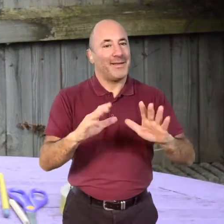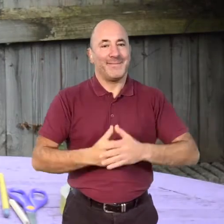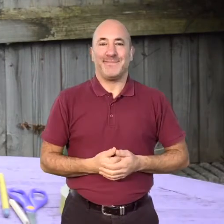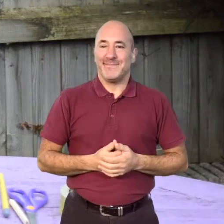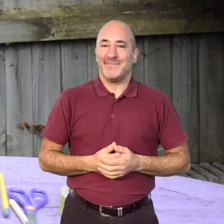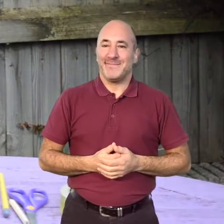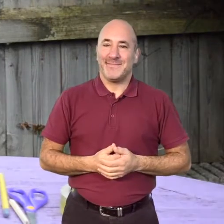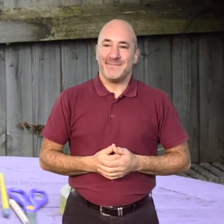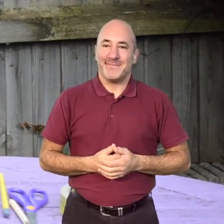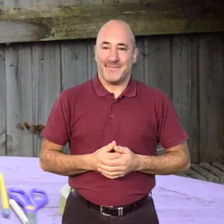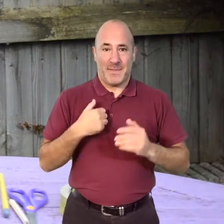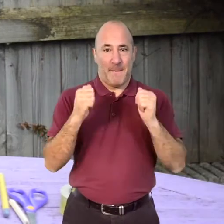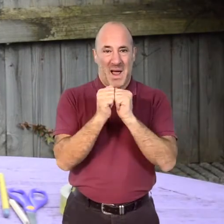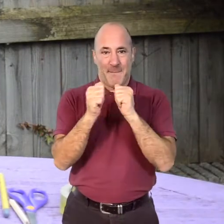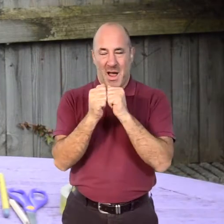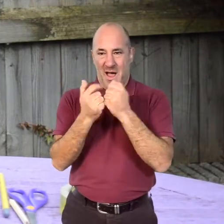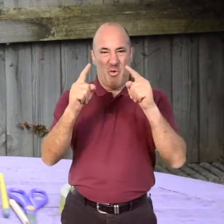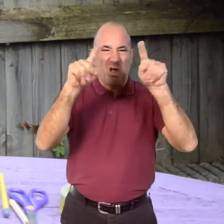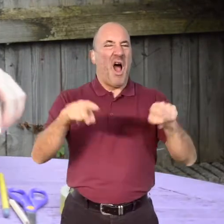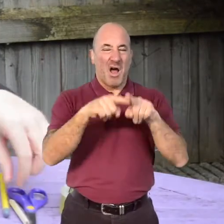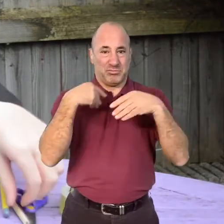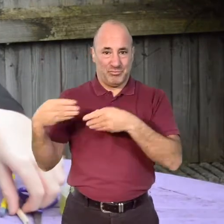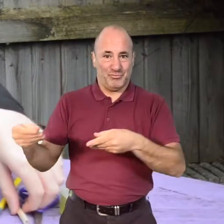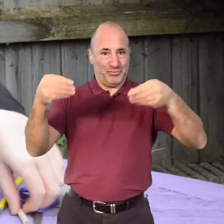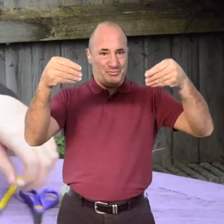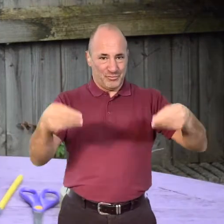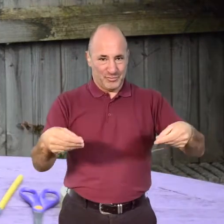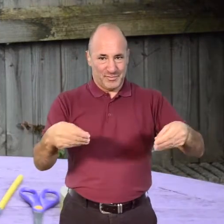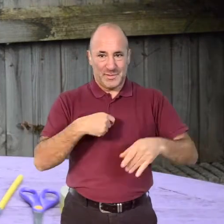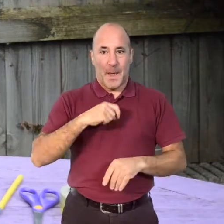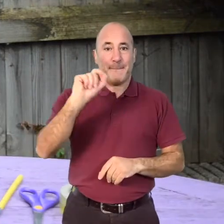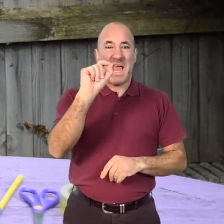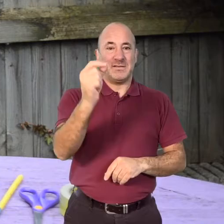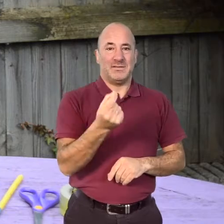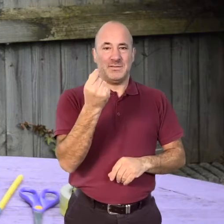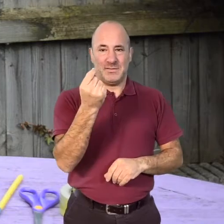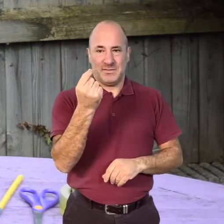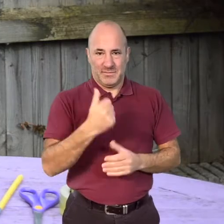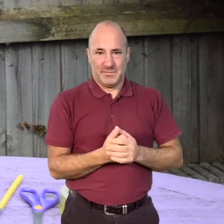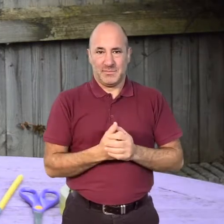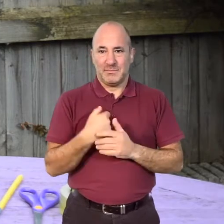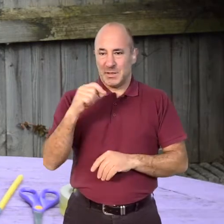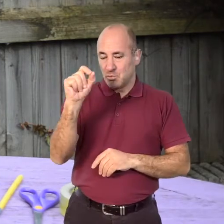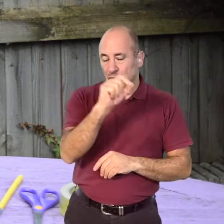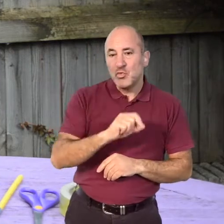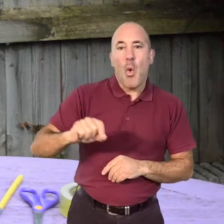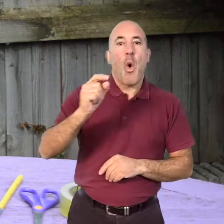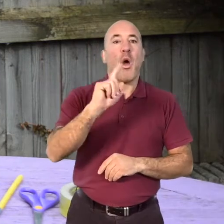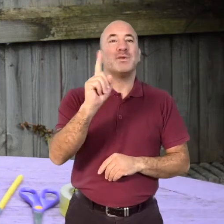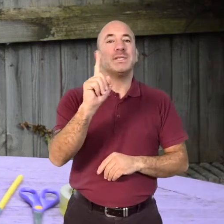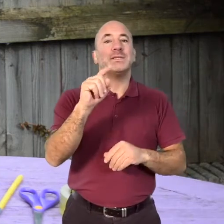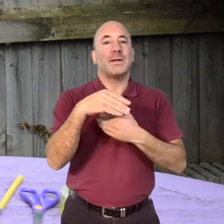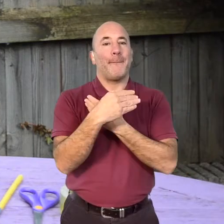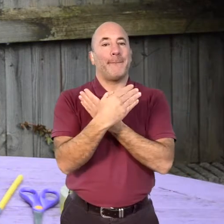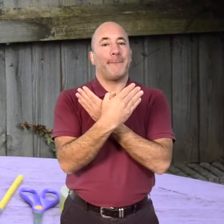so I'm going to put my paper or card on the table. I'm going to pick up my pencil and I'm going to